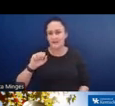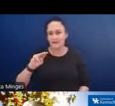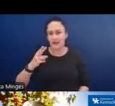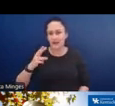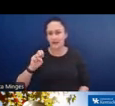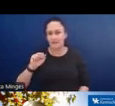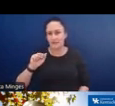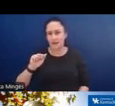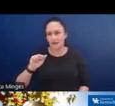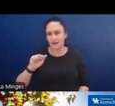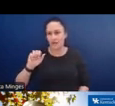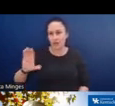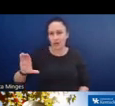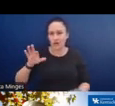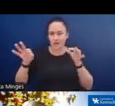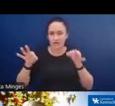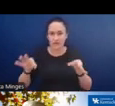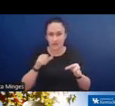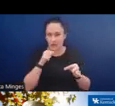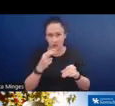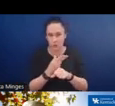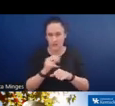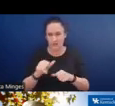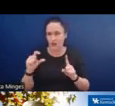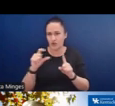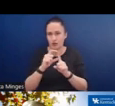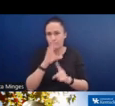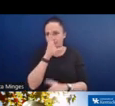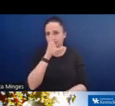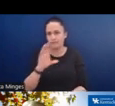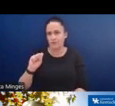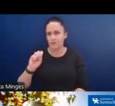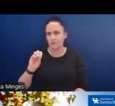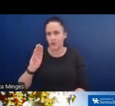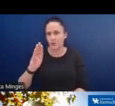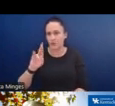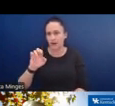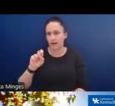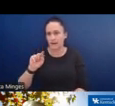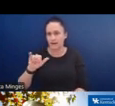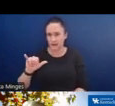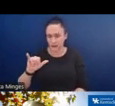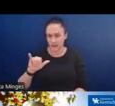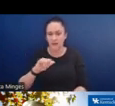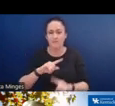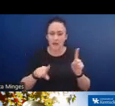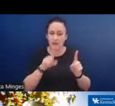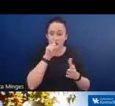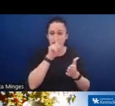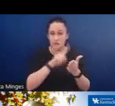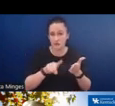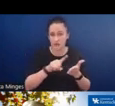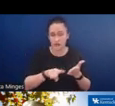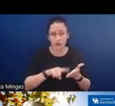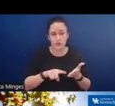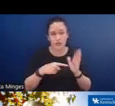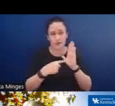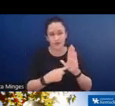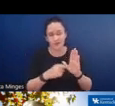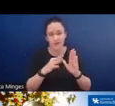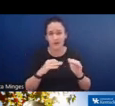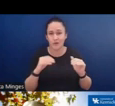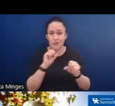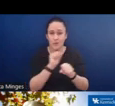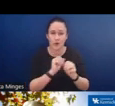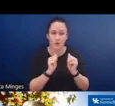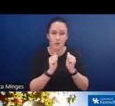which does not use the term sobriety, so that we could be a little bit more inclusive. But there is research that shows that working with a peer recovery